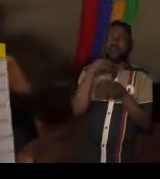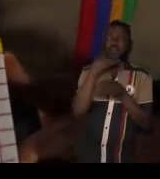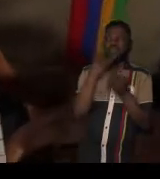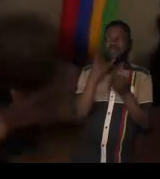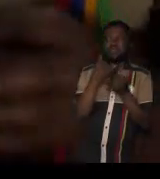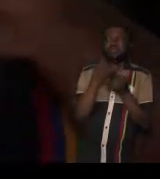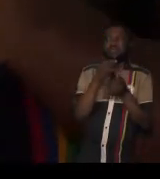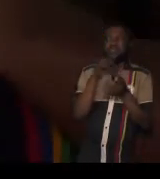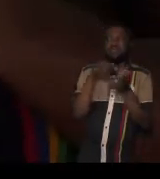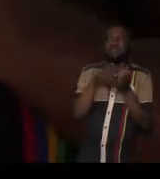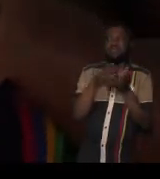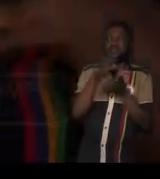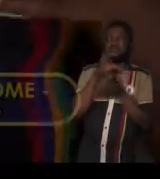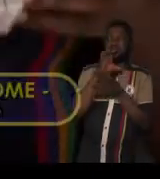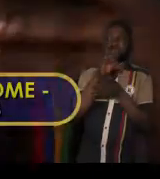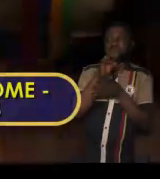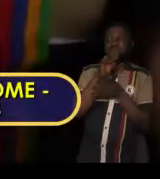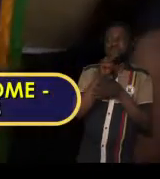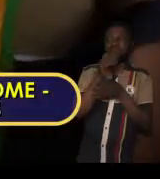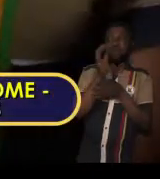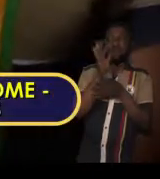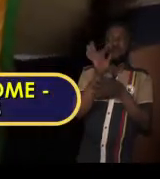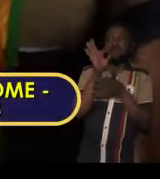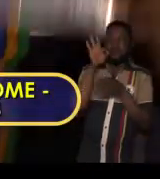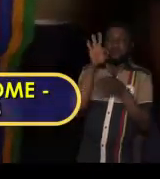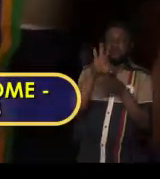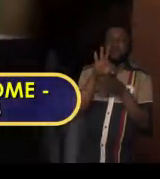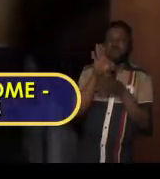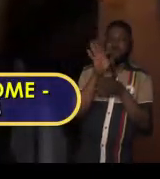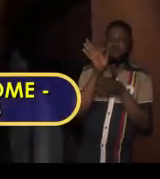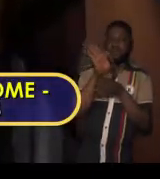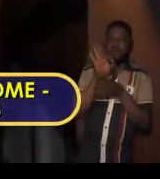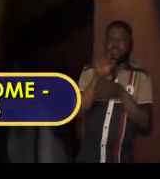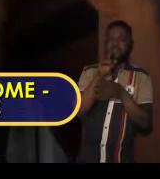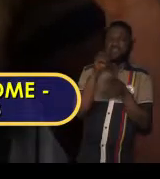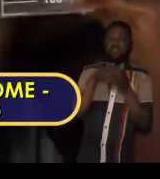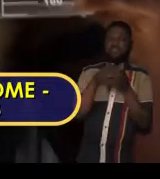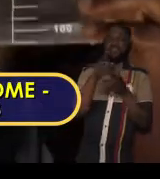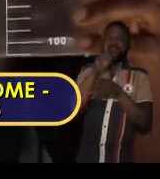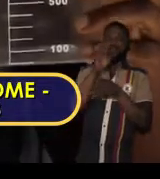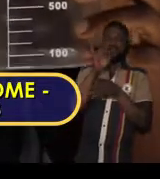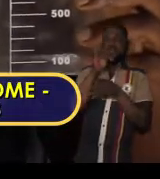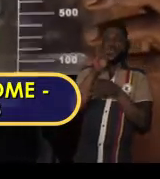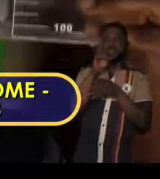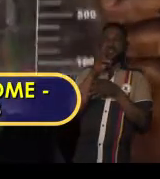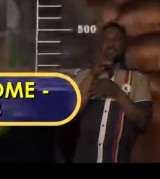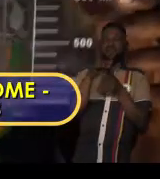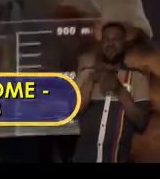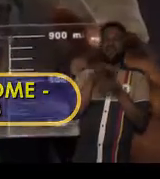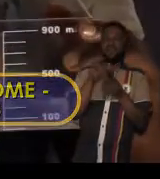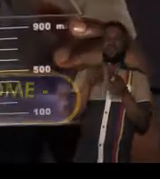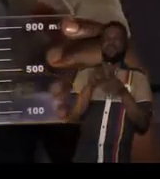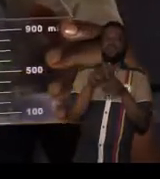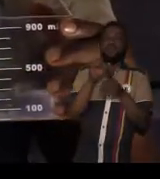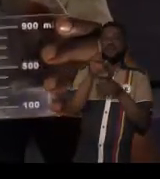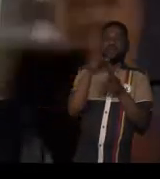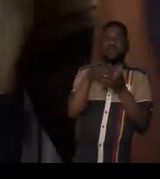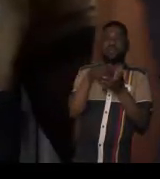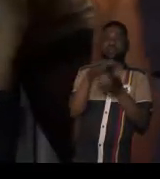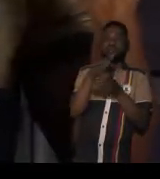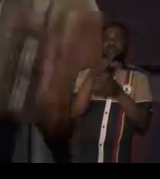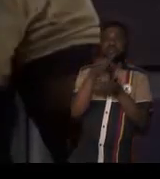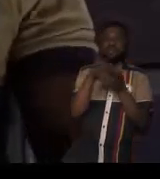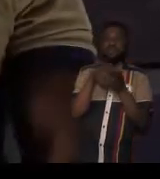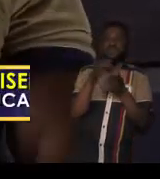now is that this cube will fit into this 1 liter container exactly. So 1000 of